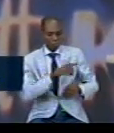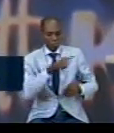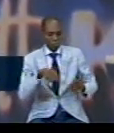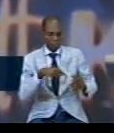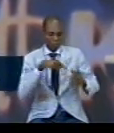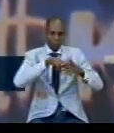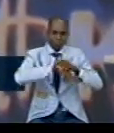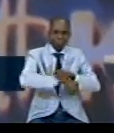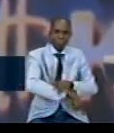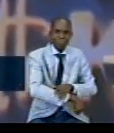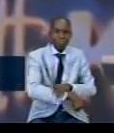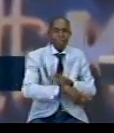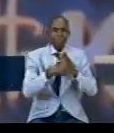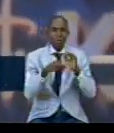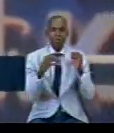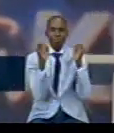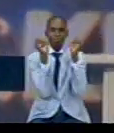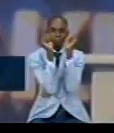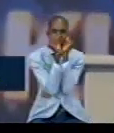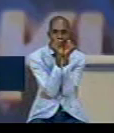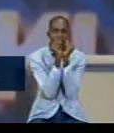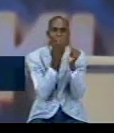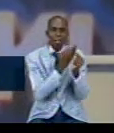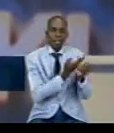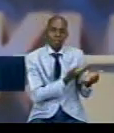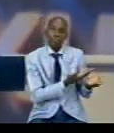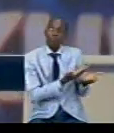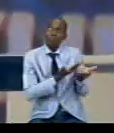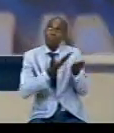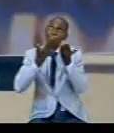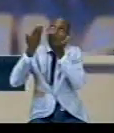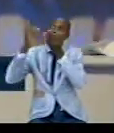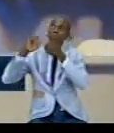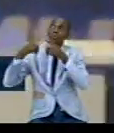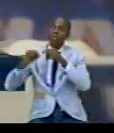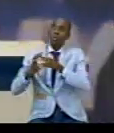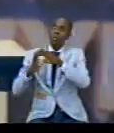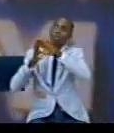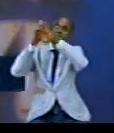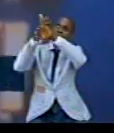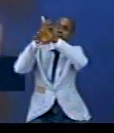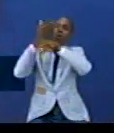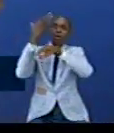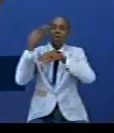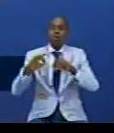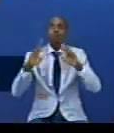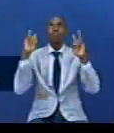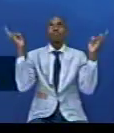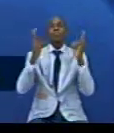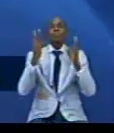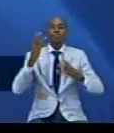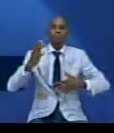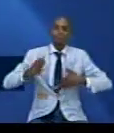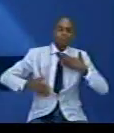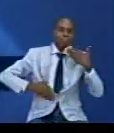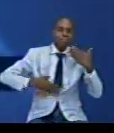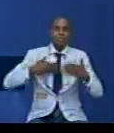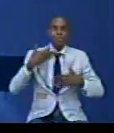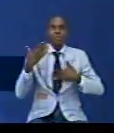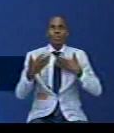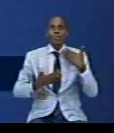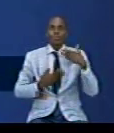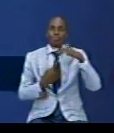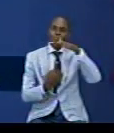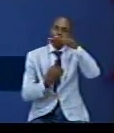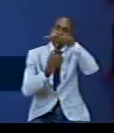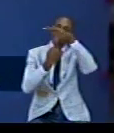of captivity and then put you to the mountaintop of victory, of joy, or happiness, that